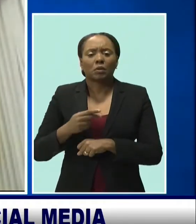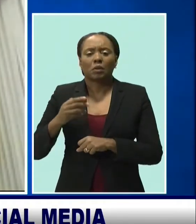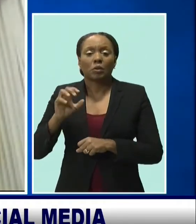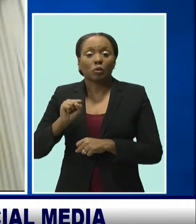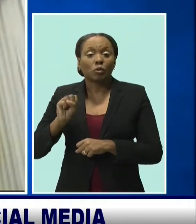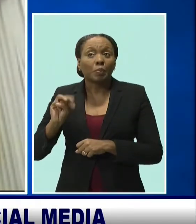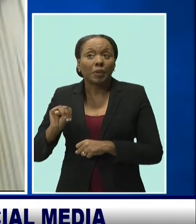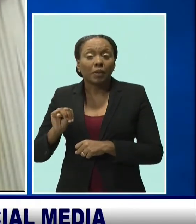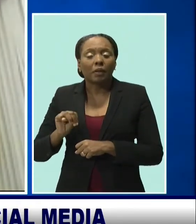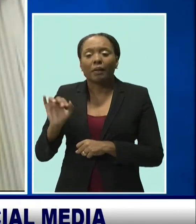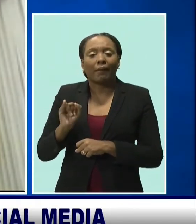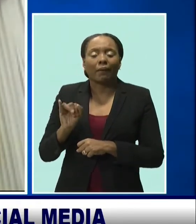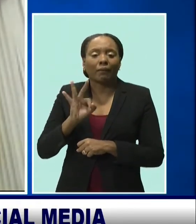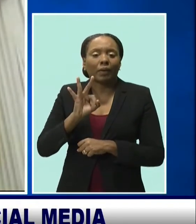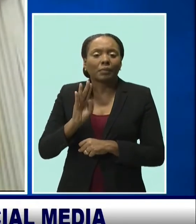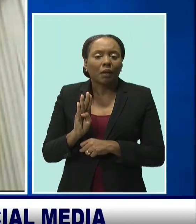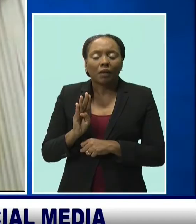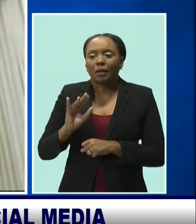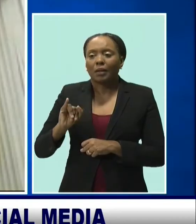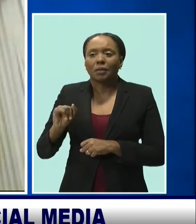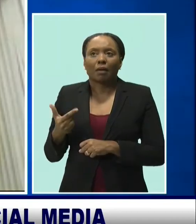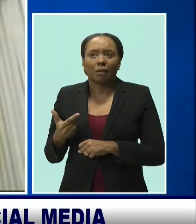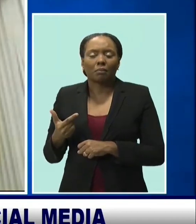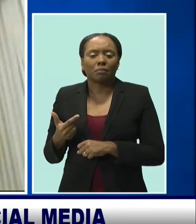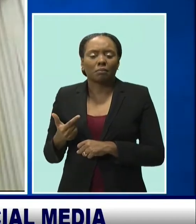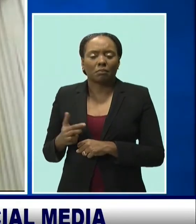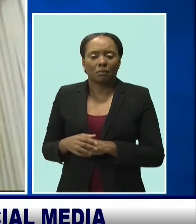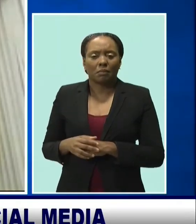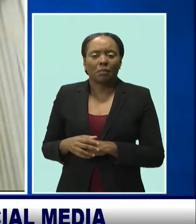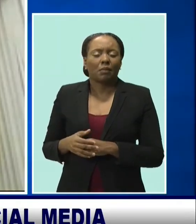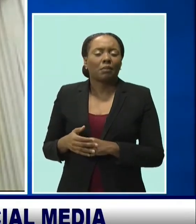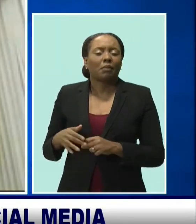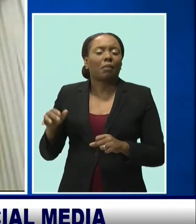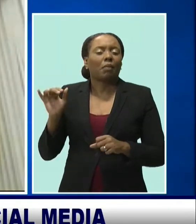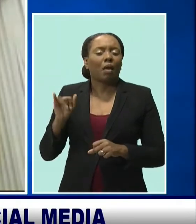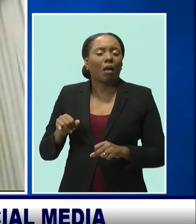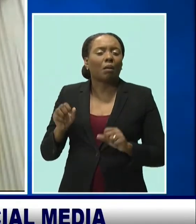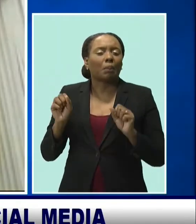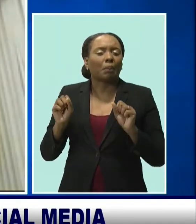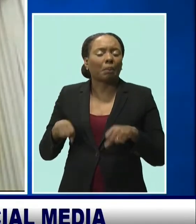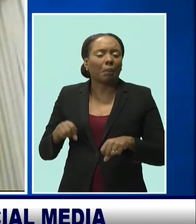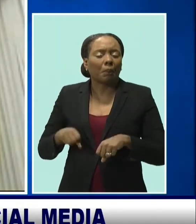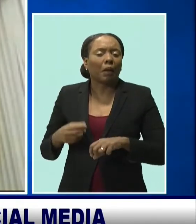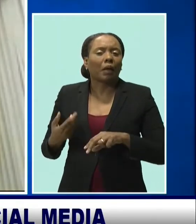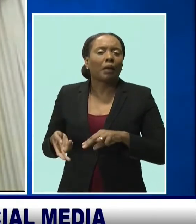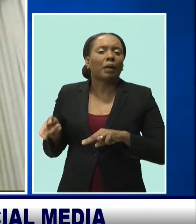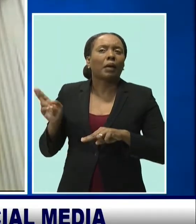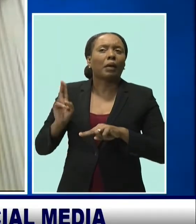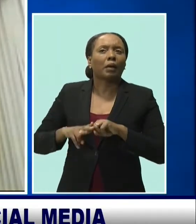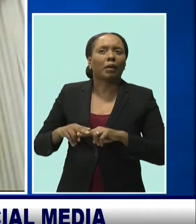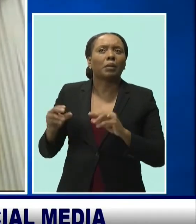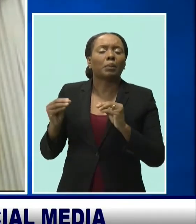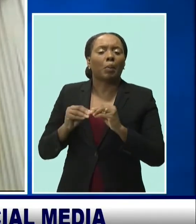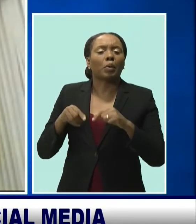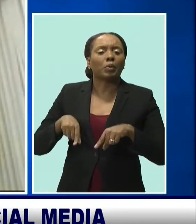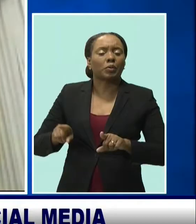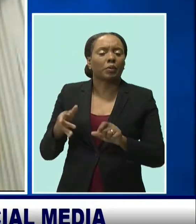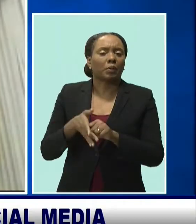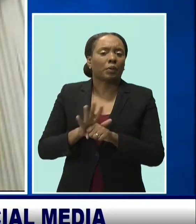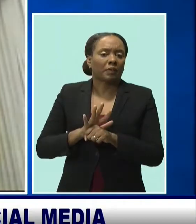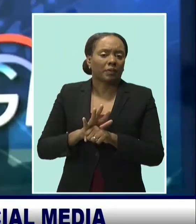luring victims, and that may certainly have increased further during the